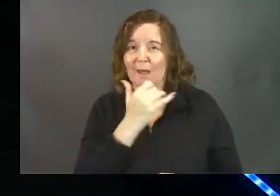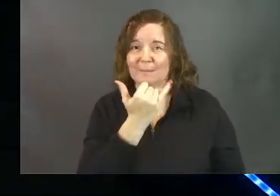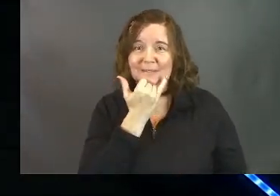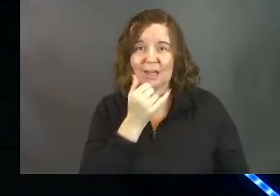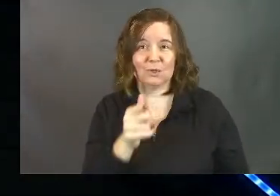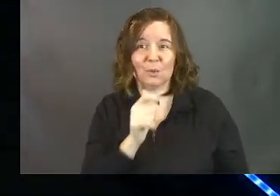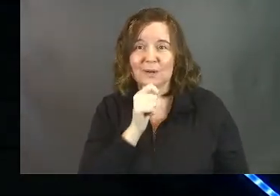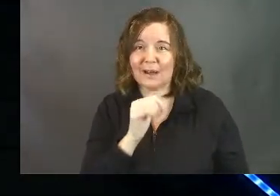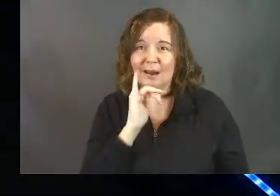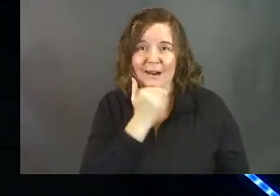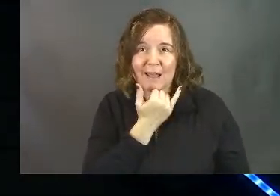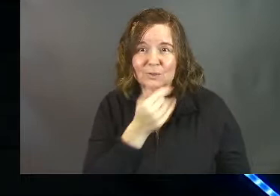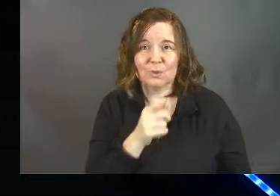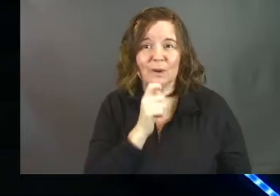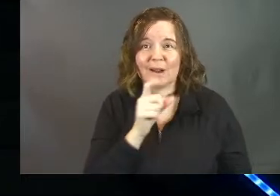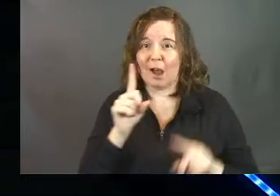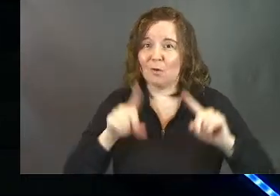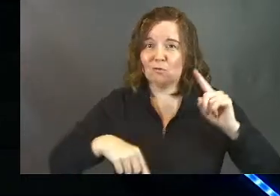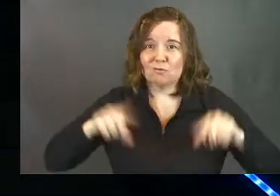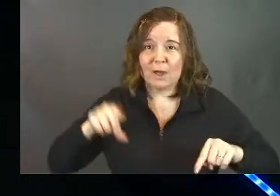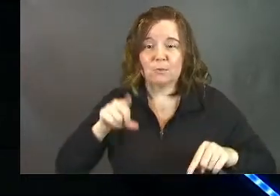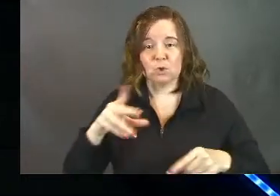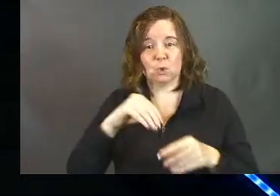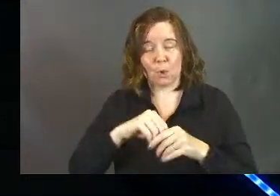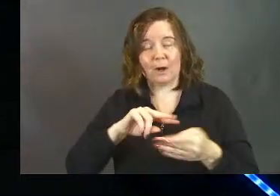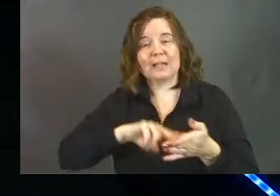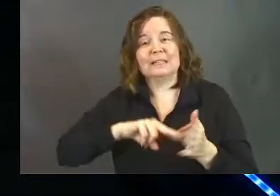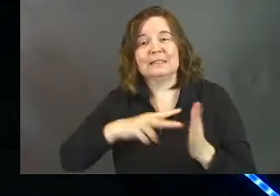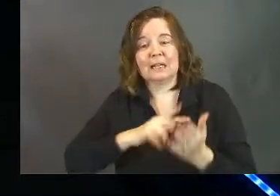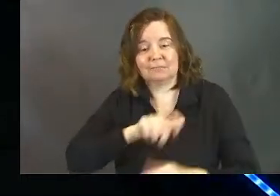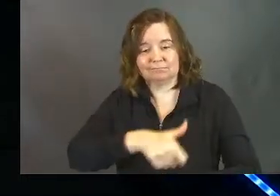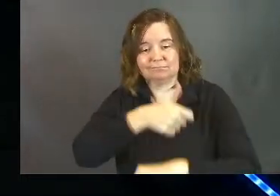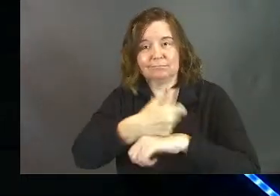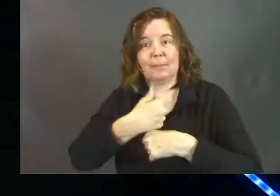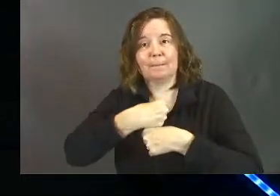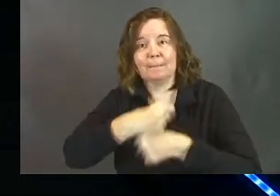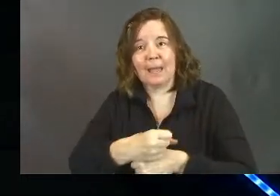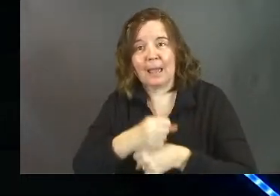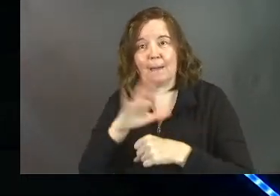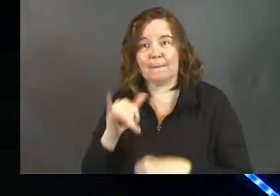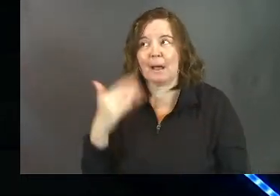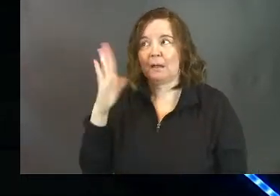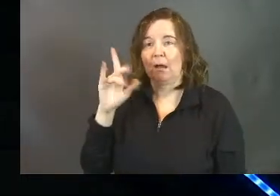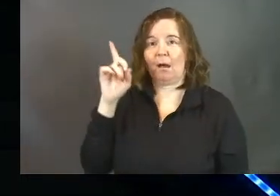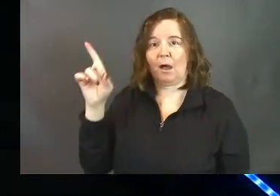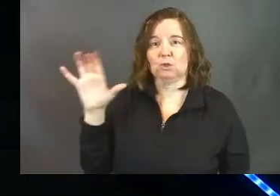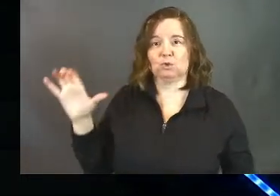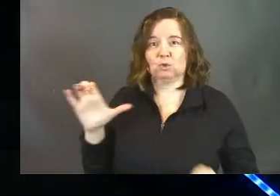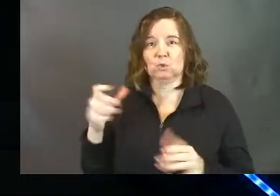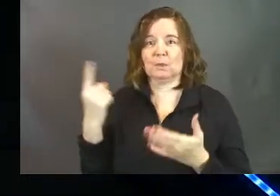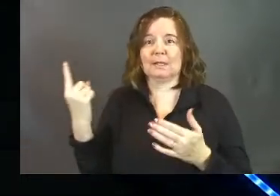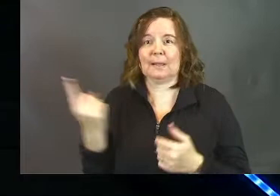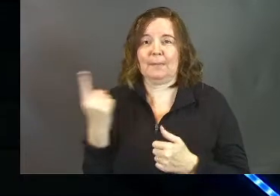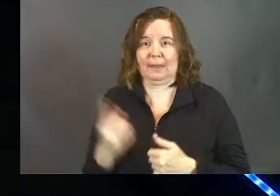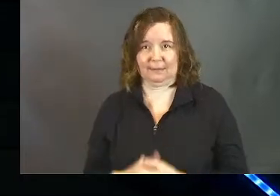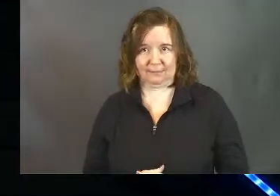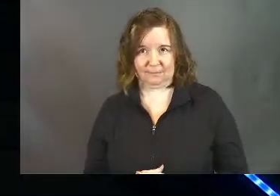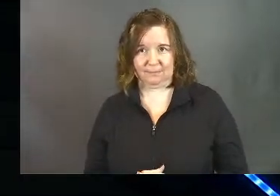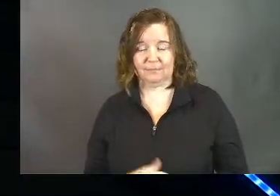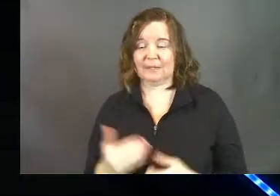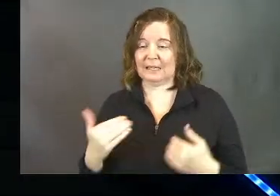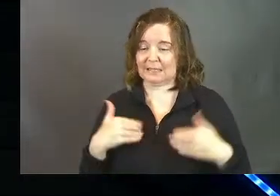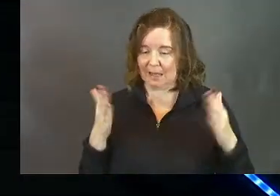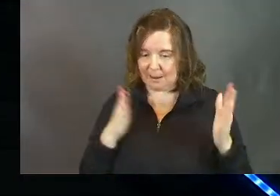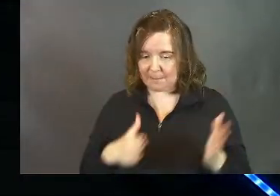mistake. You are not an accident. You are not random. You are intentionally, purposefully made by God to do something. He's